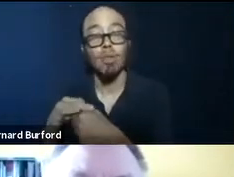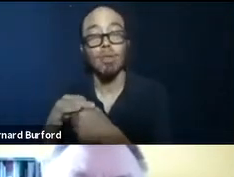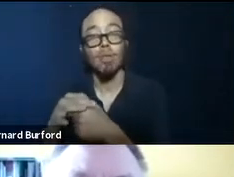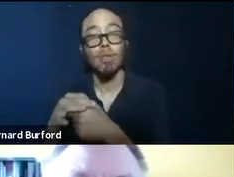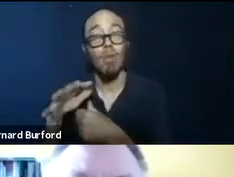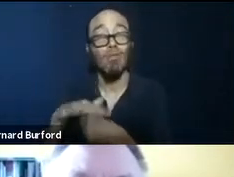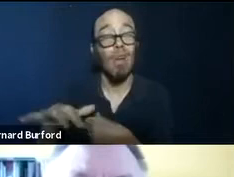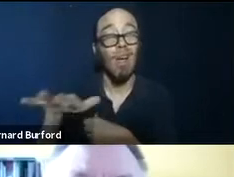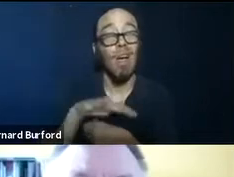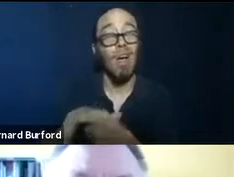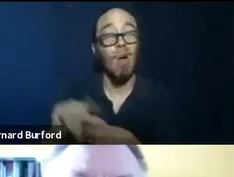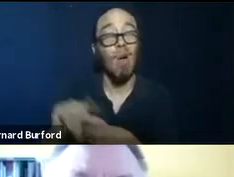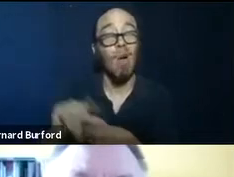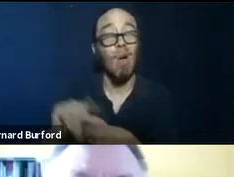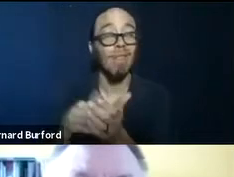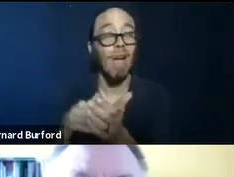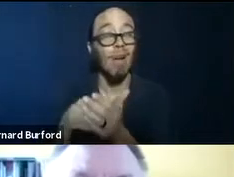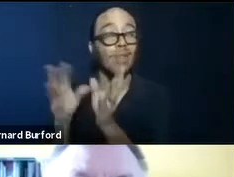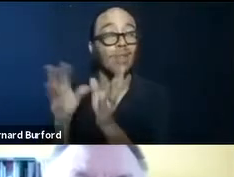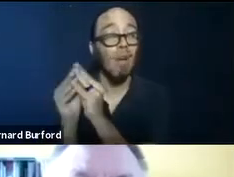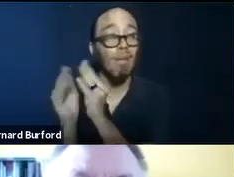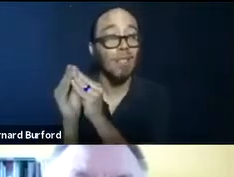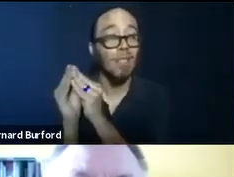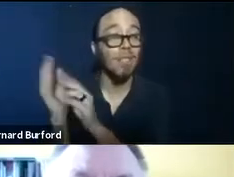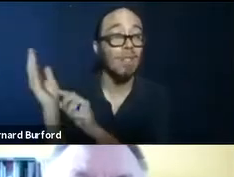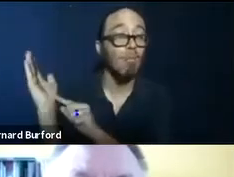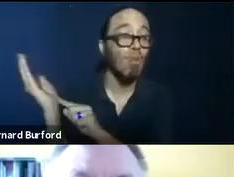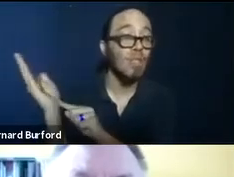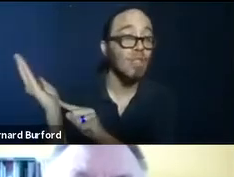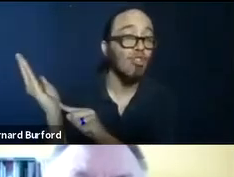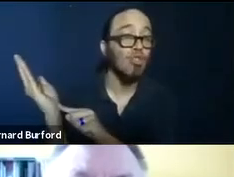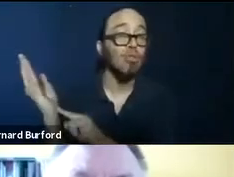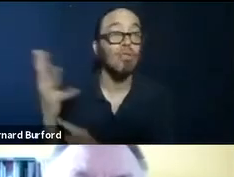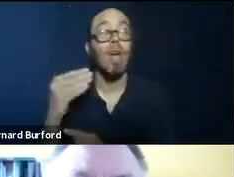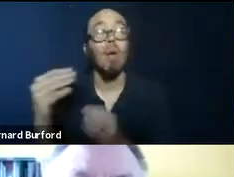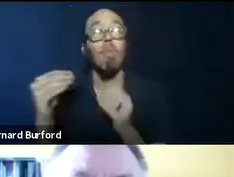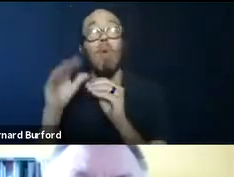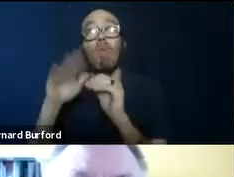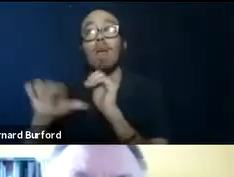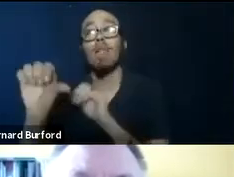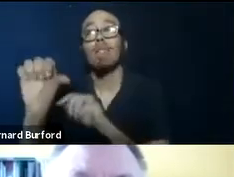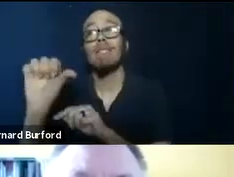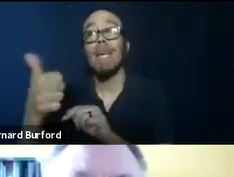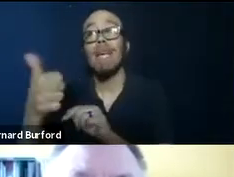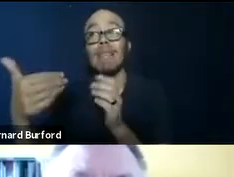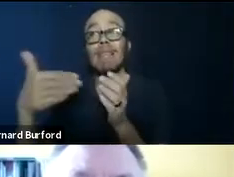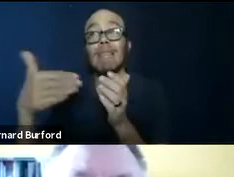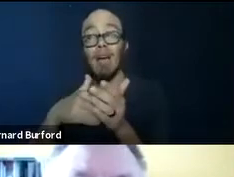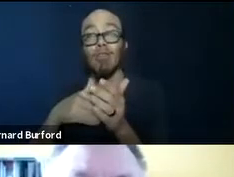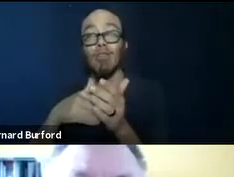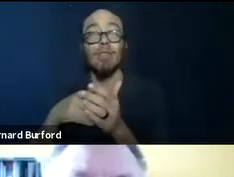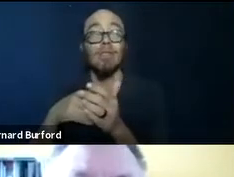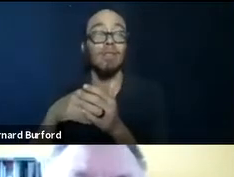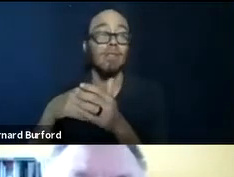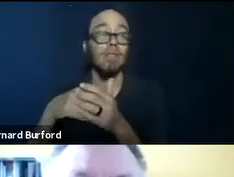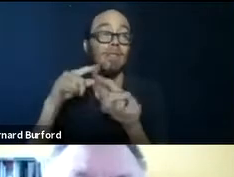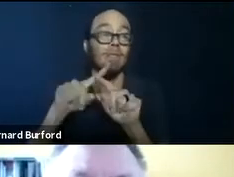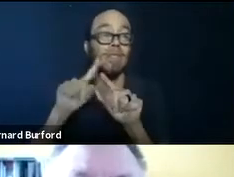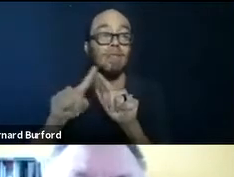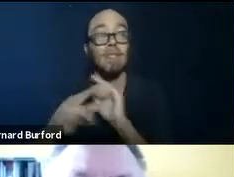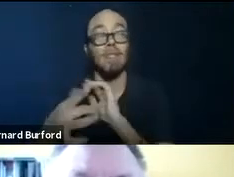1,000 conference presentations, and more than 10,000 pictures, videos, and many other